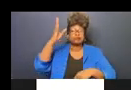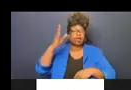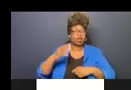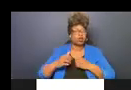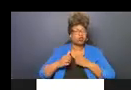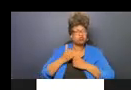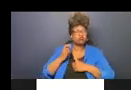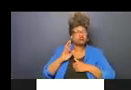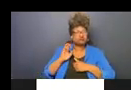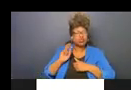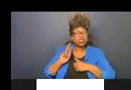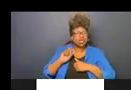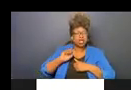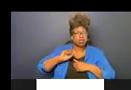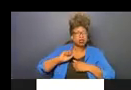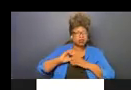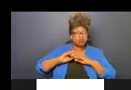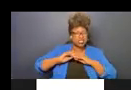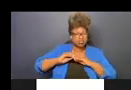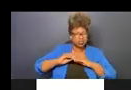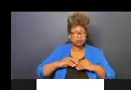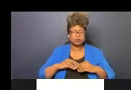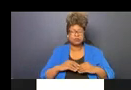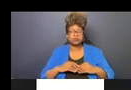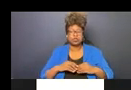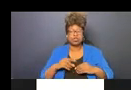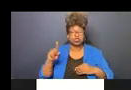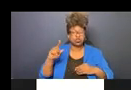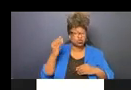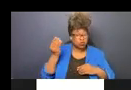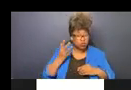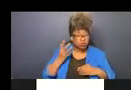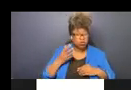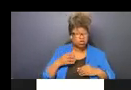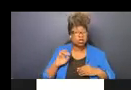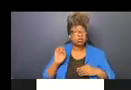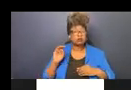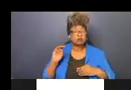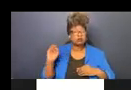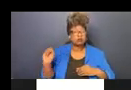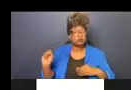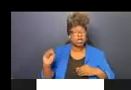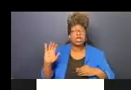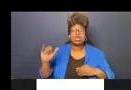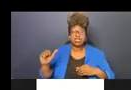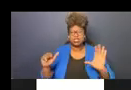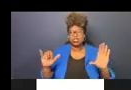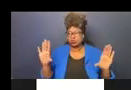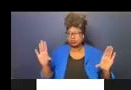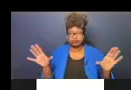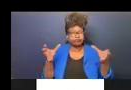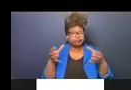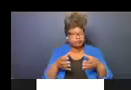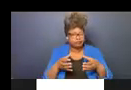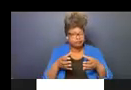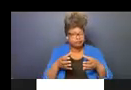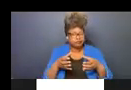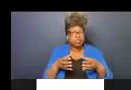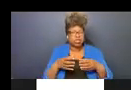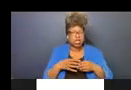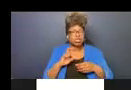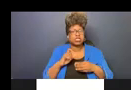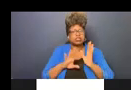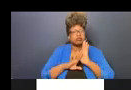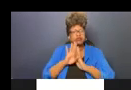that we need to bring the emergency management community to the table as stakeholders in the process, and we need to develop